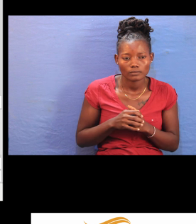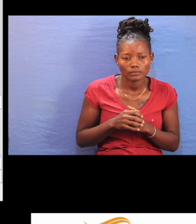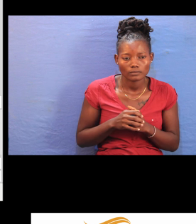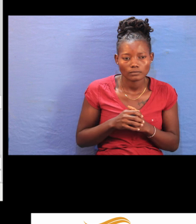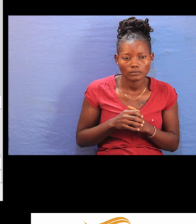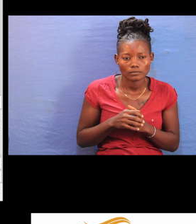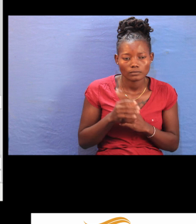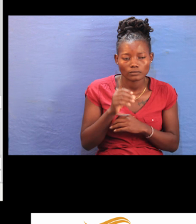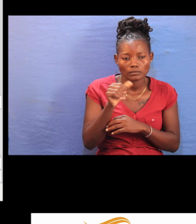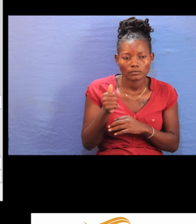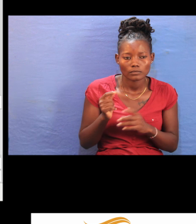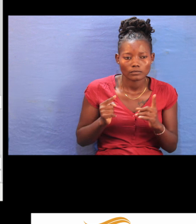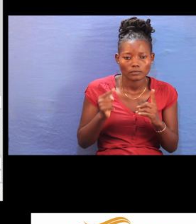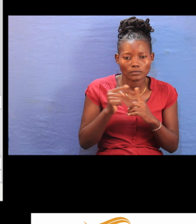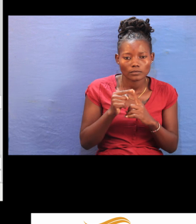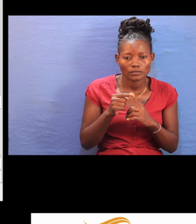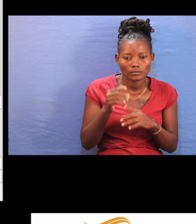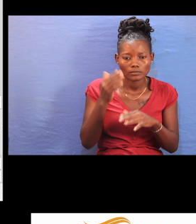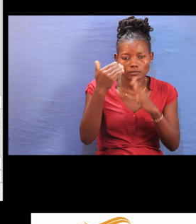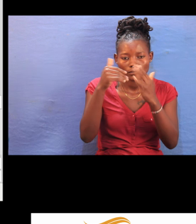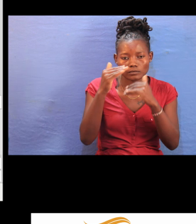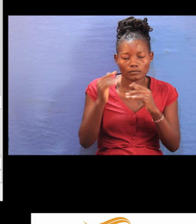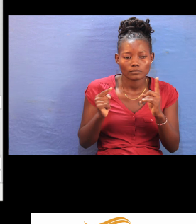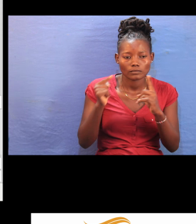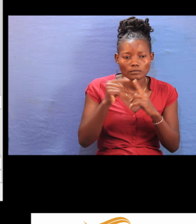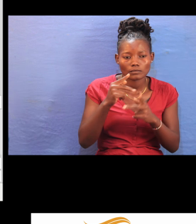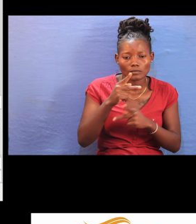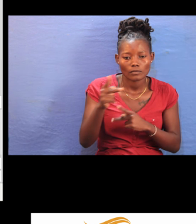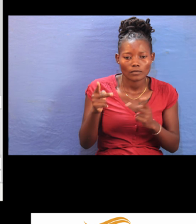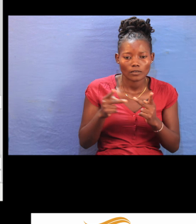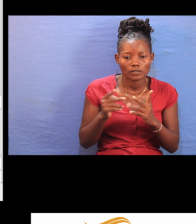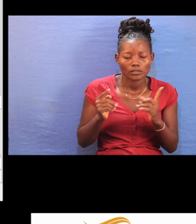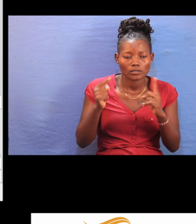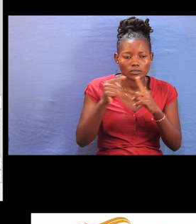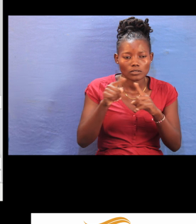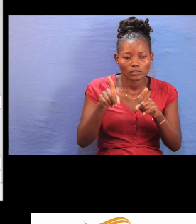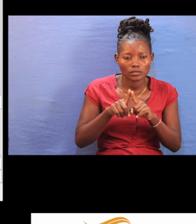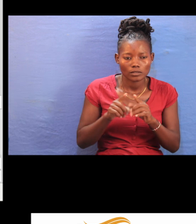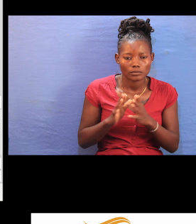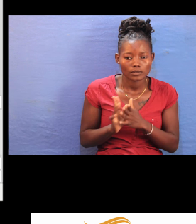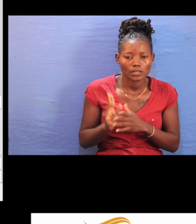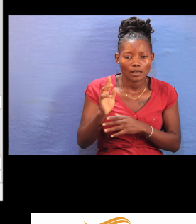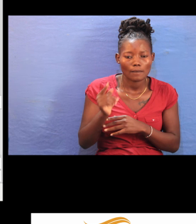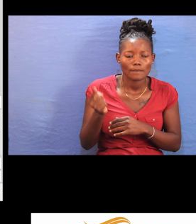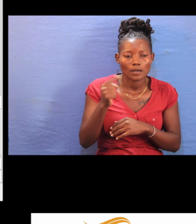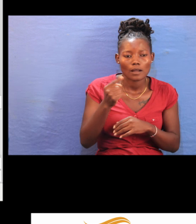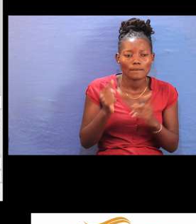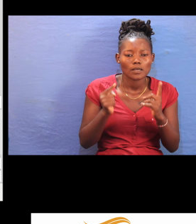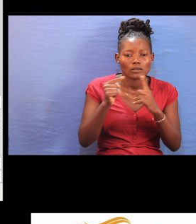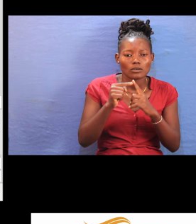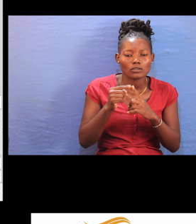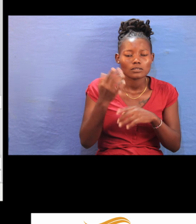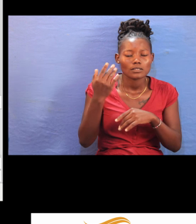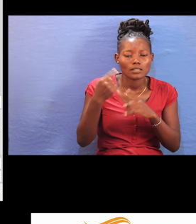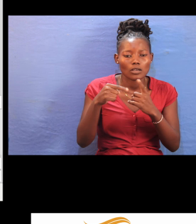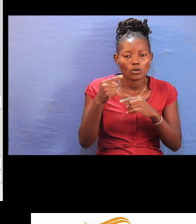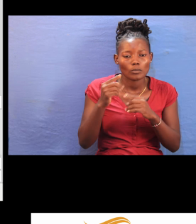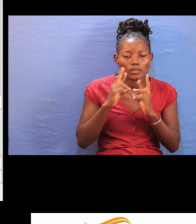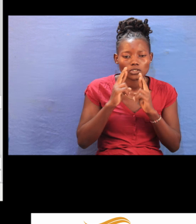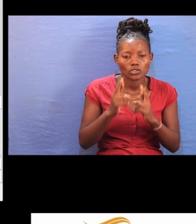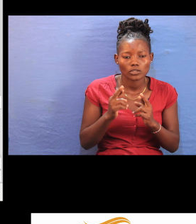outcome goals, performance goals, and process goals. Outcome goals are the competition results. You